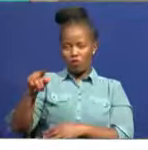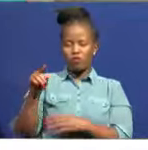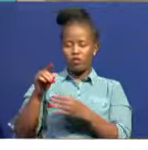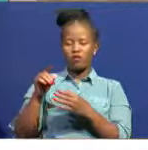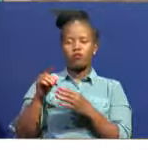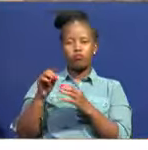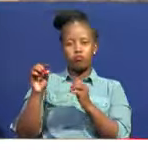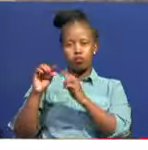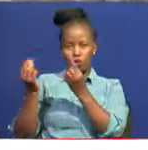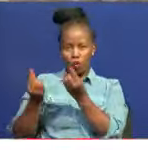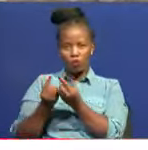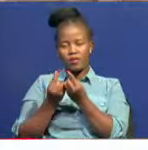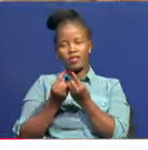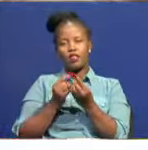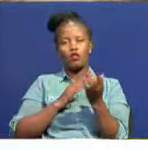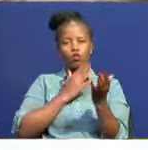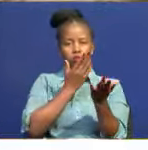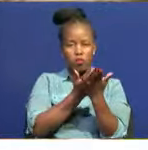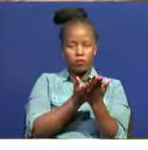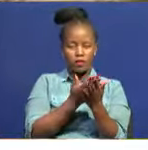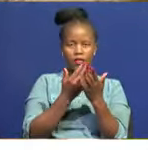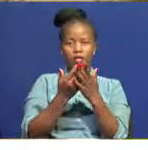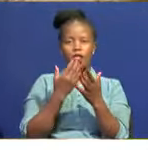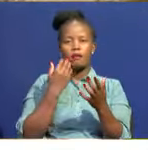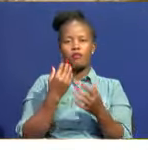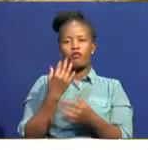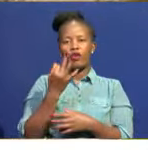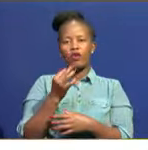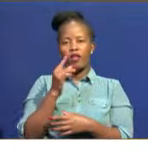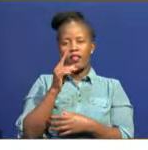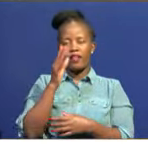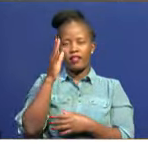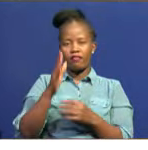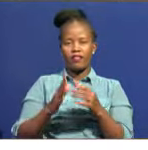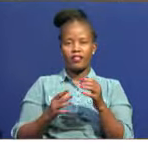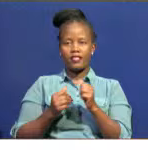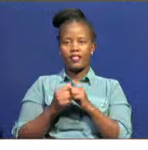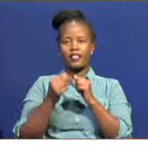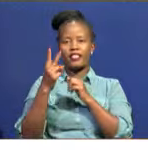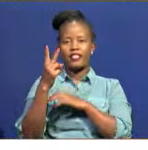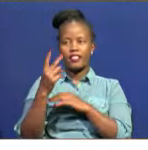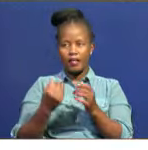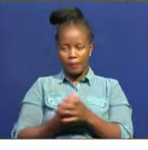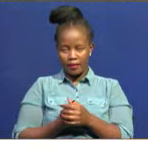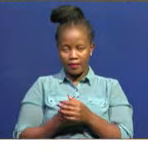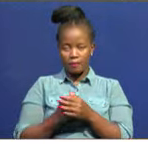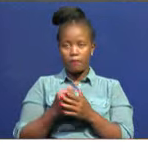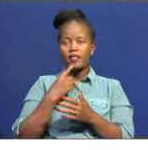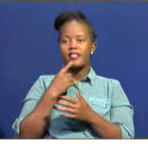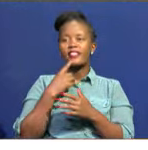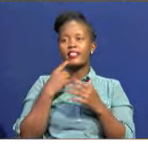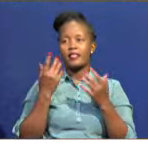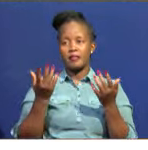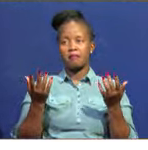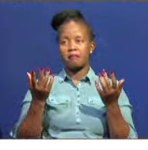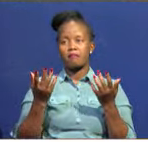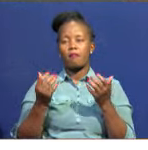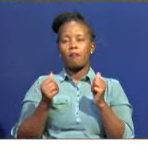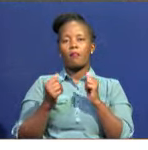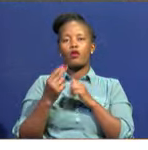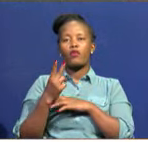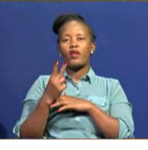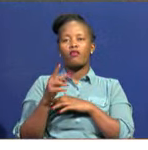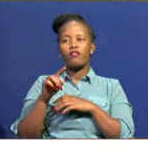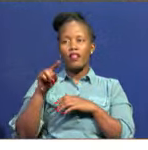portal remains open until the 1st of December 2024. In a statement, he said